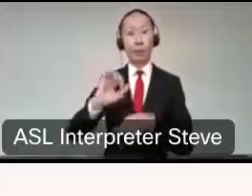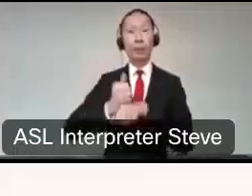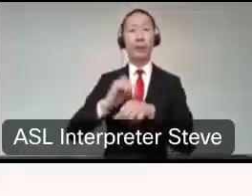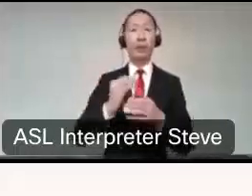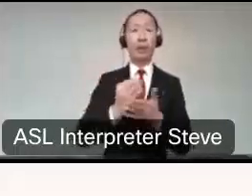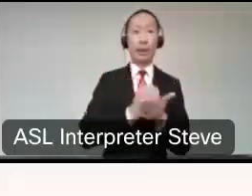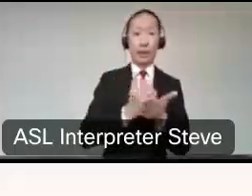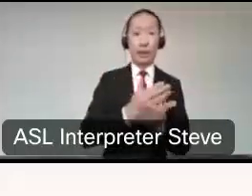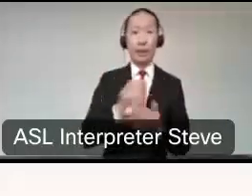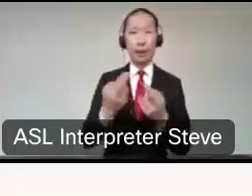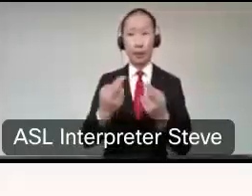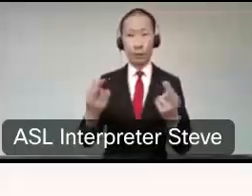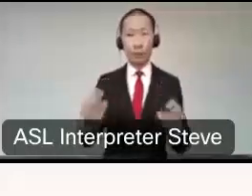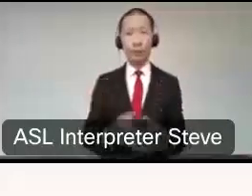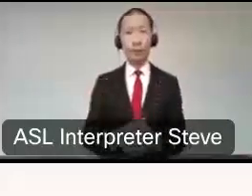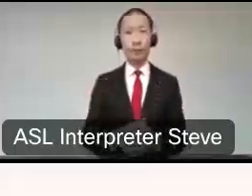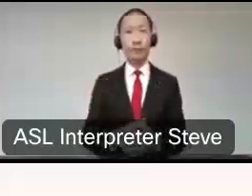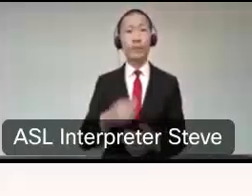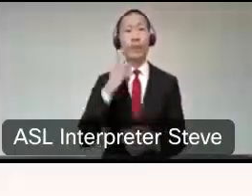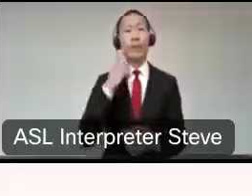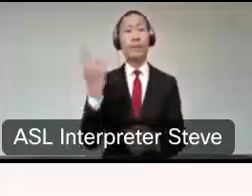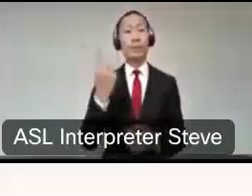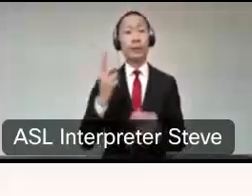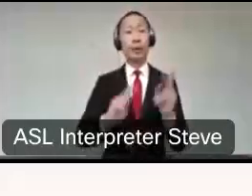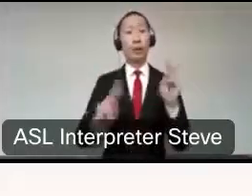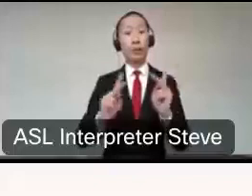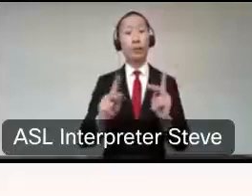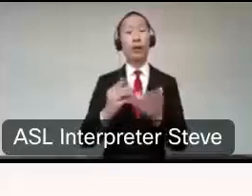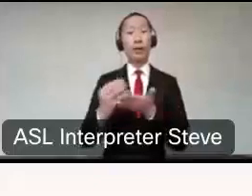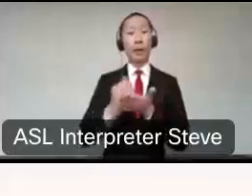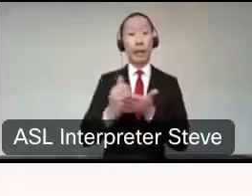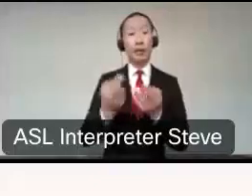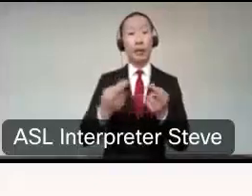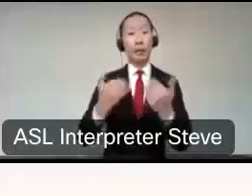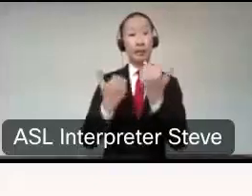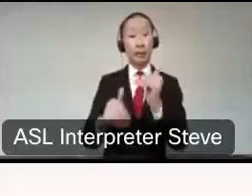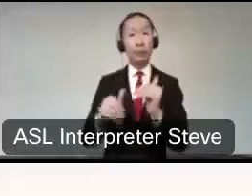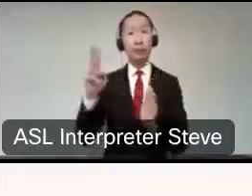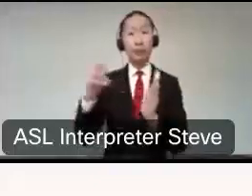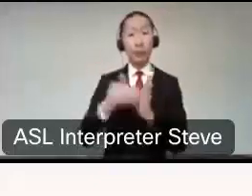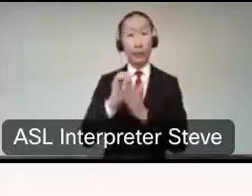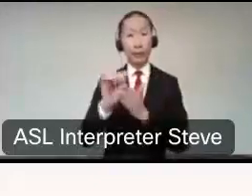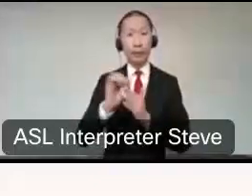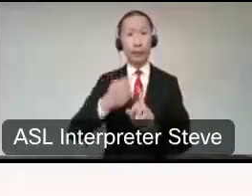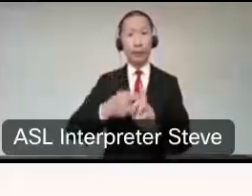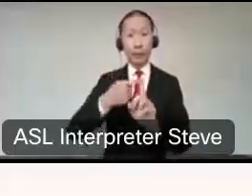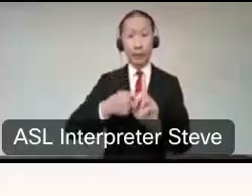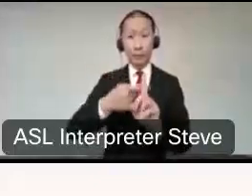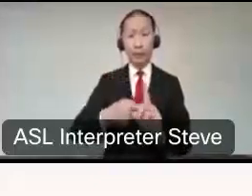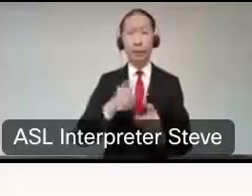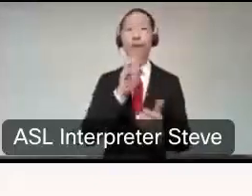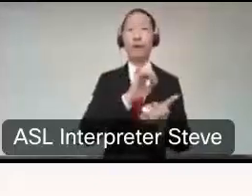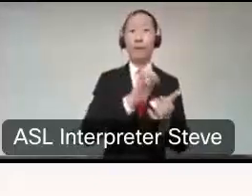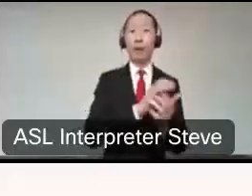and resources. For single individuals, the income and resource limit is $2,000 per month, and for married